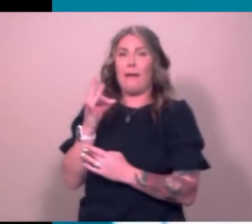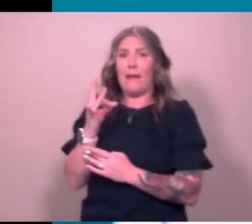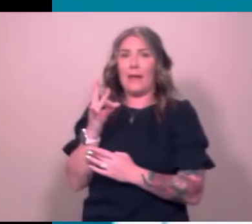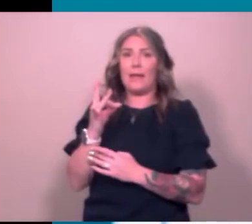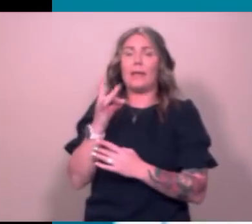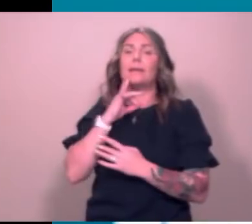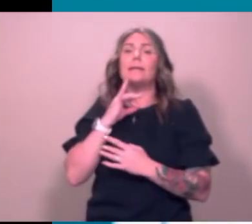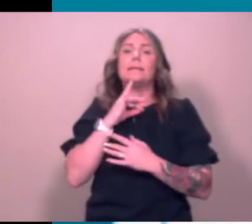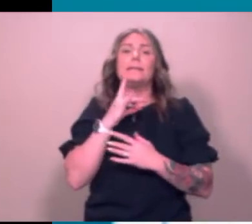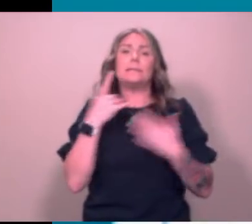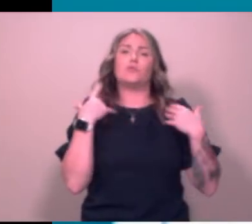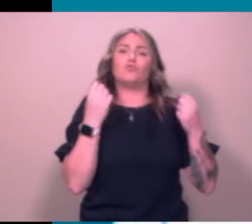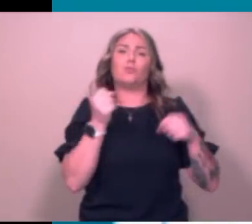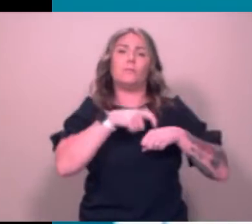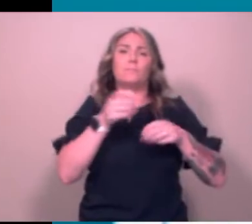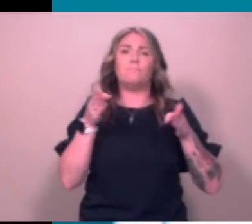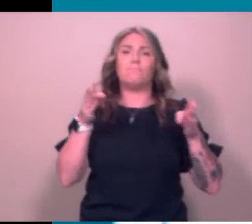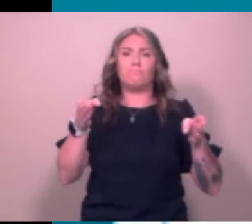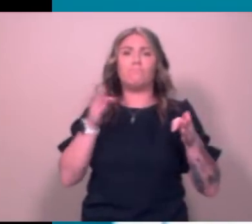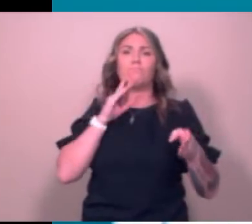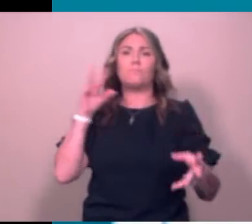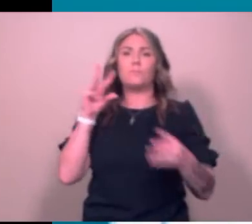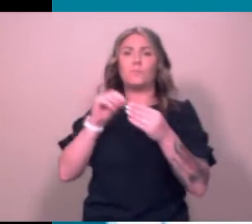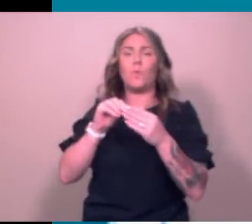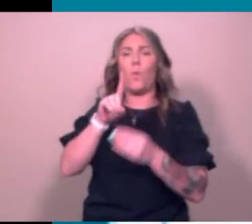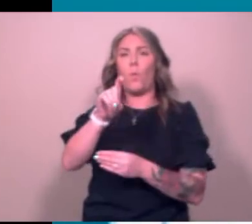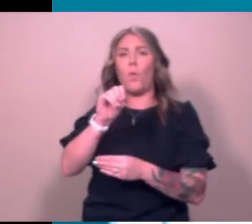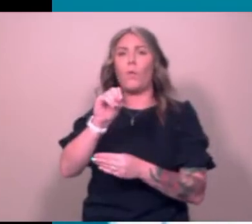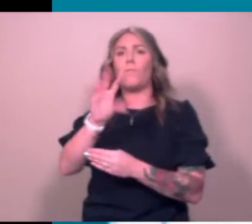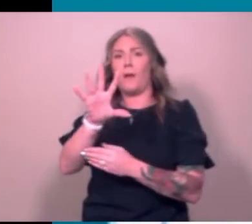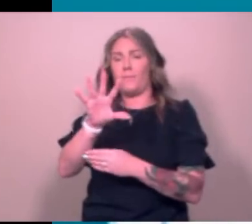isolation and recovery phase, for a total of 105.